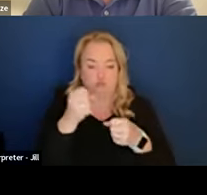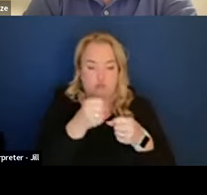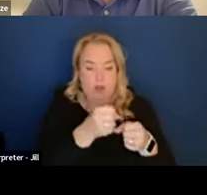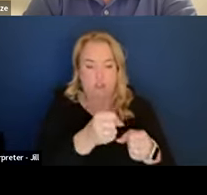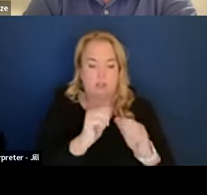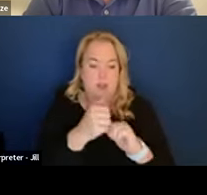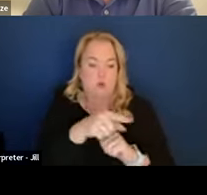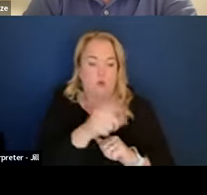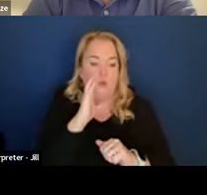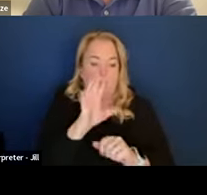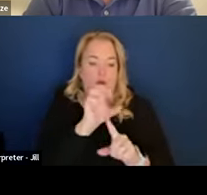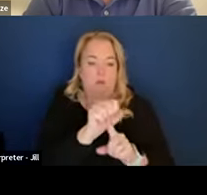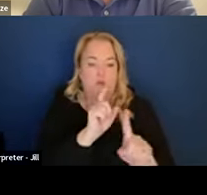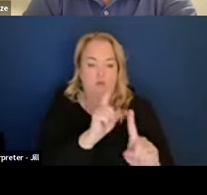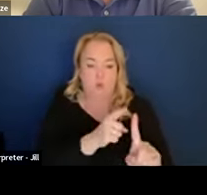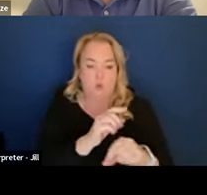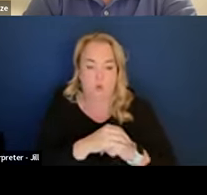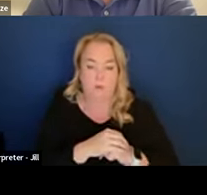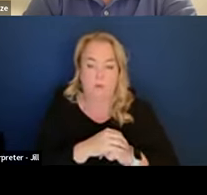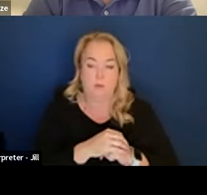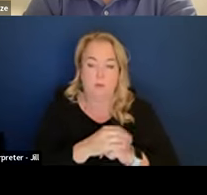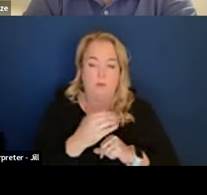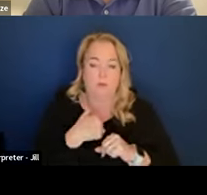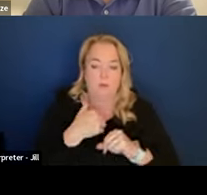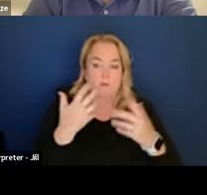to accomplish these goals. So I know